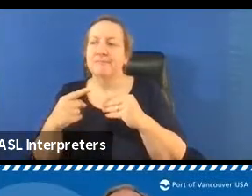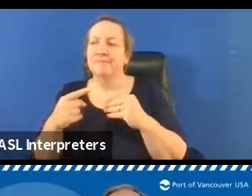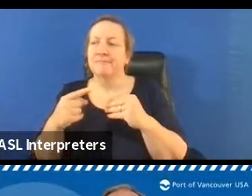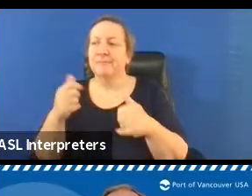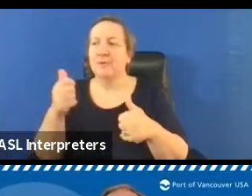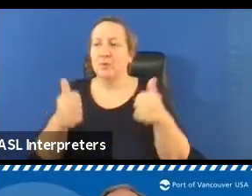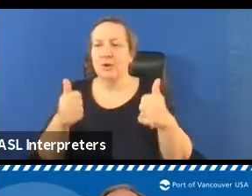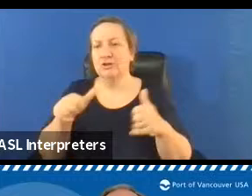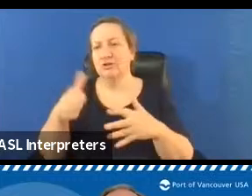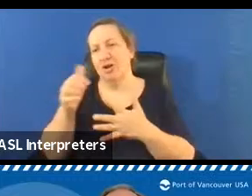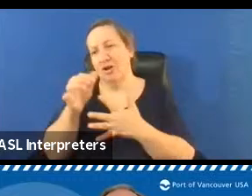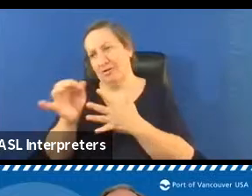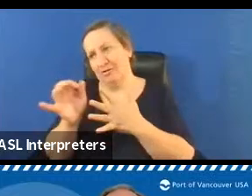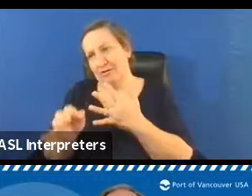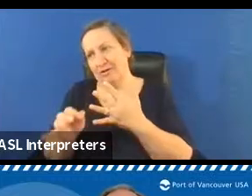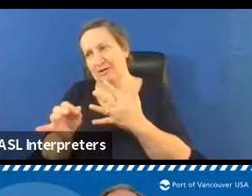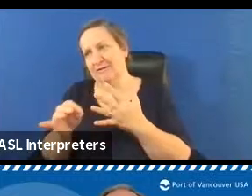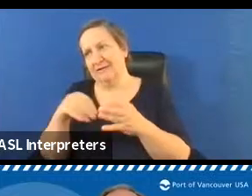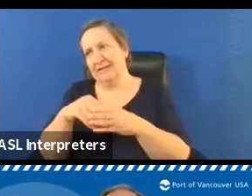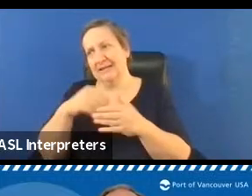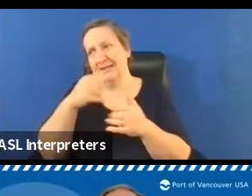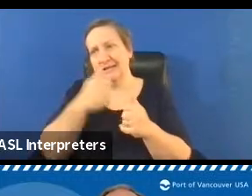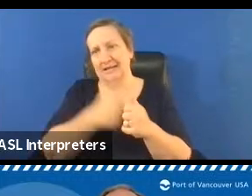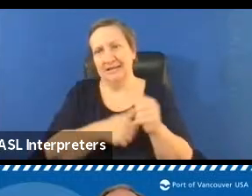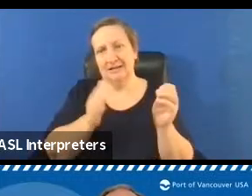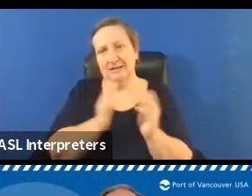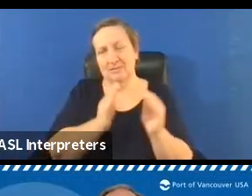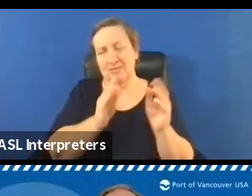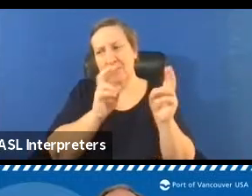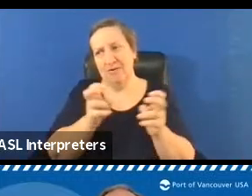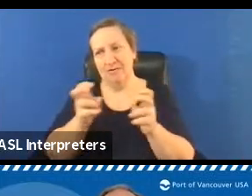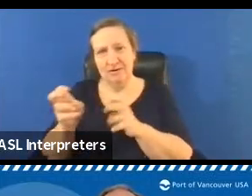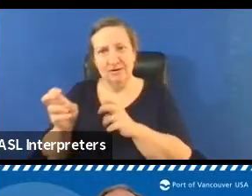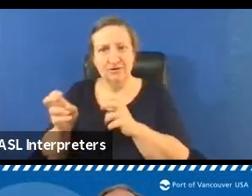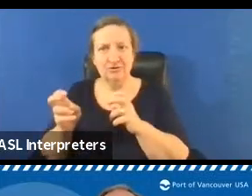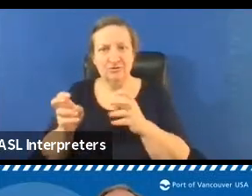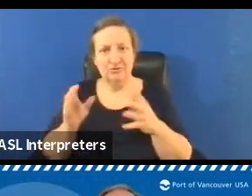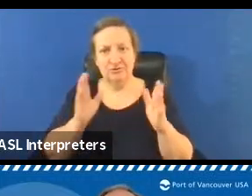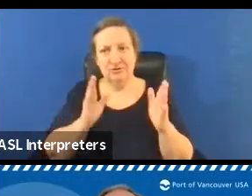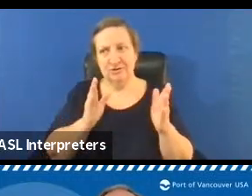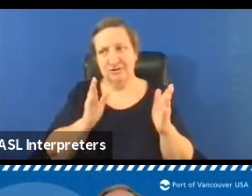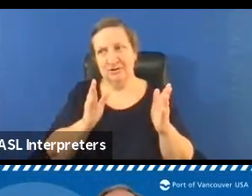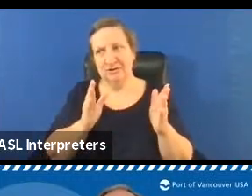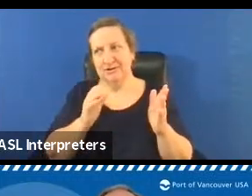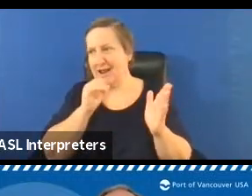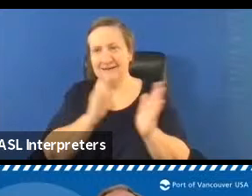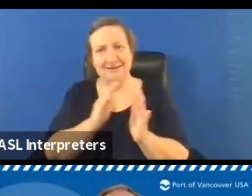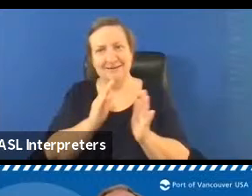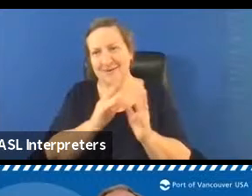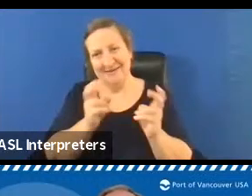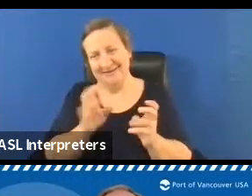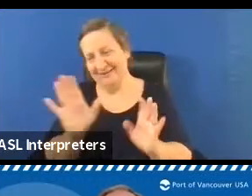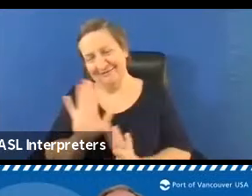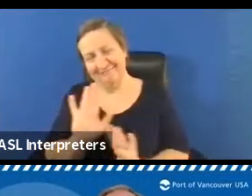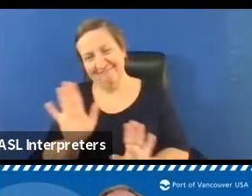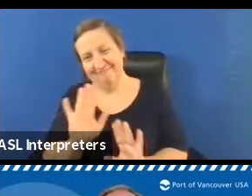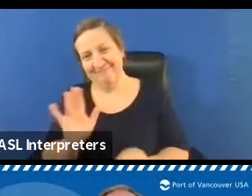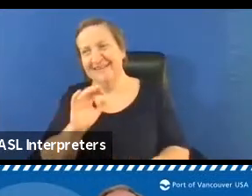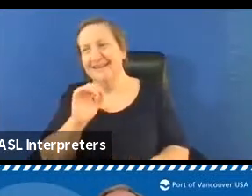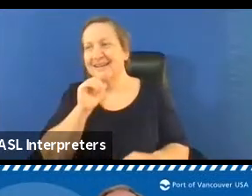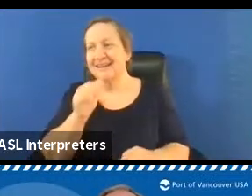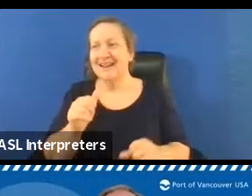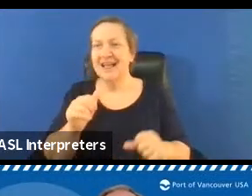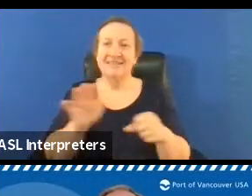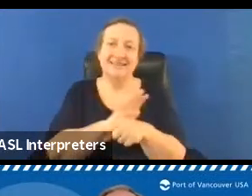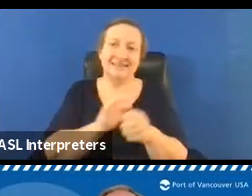which of the alternatives in each of these smaller issue boxes, that they're not small issues, but they're not the entire